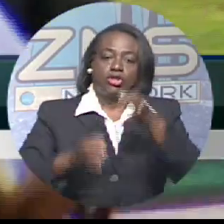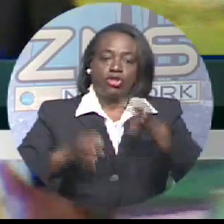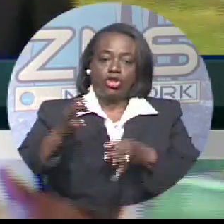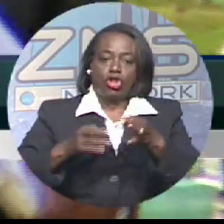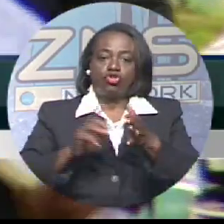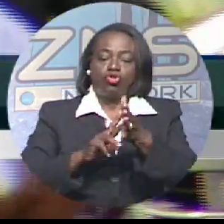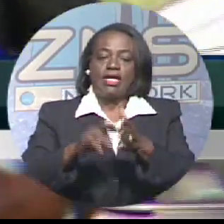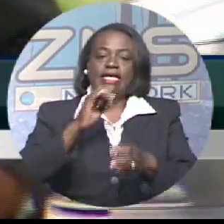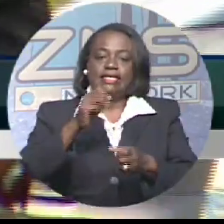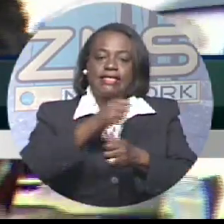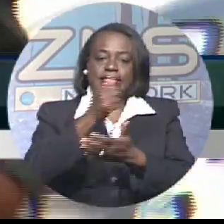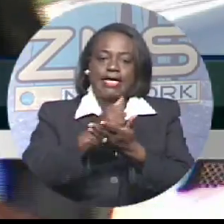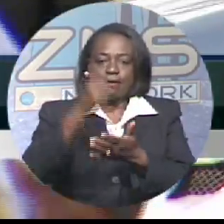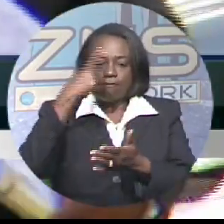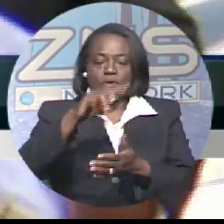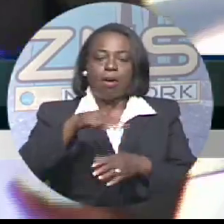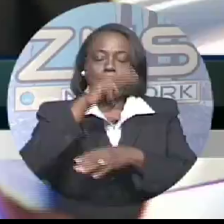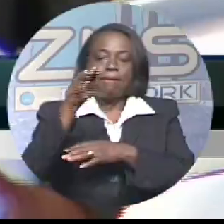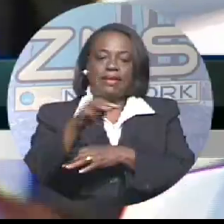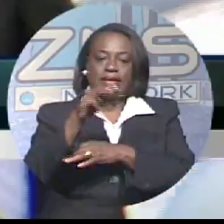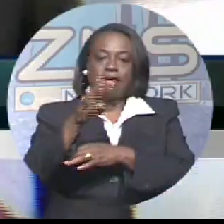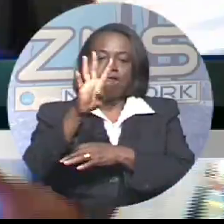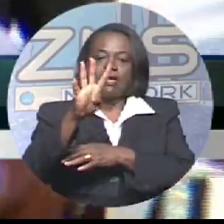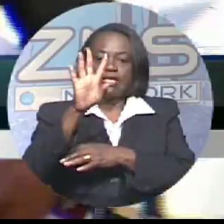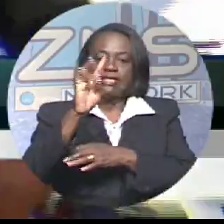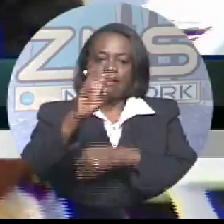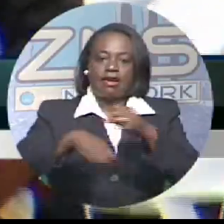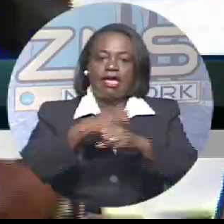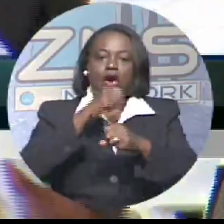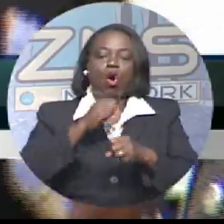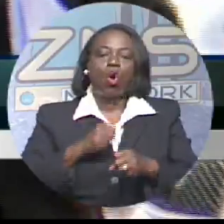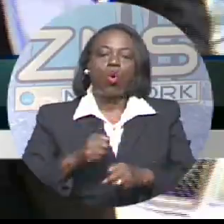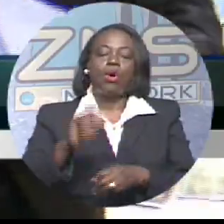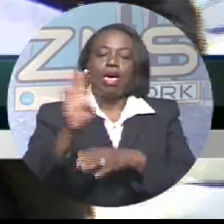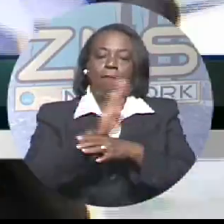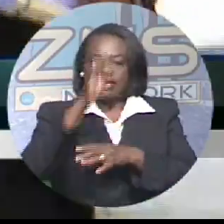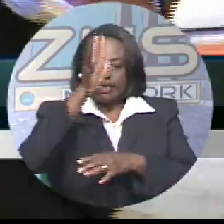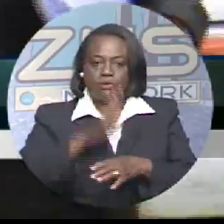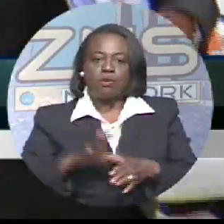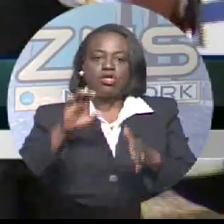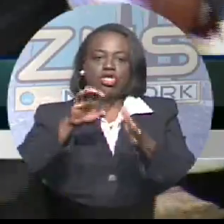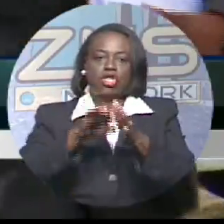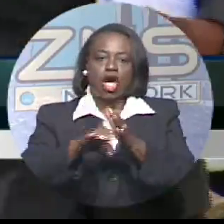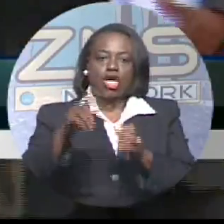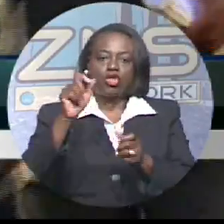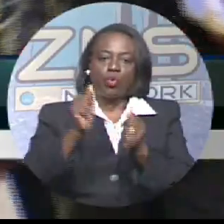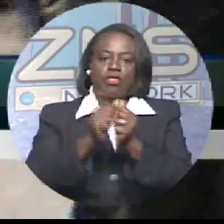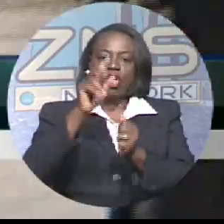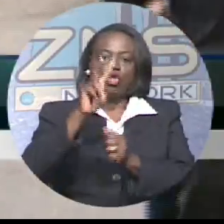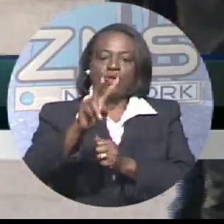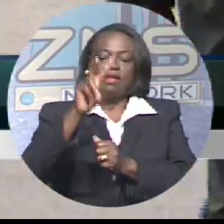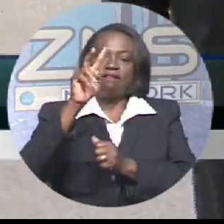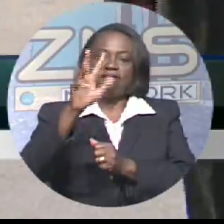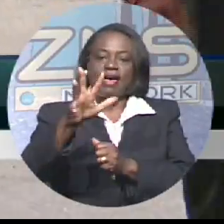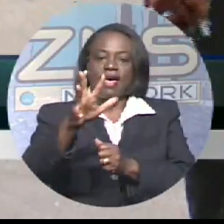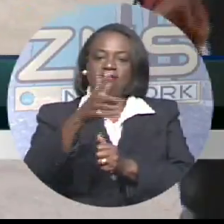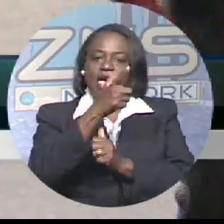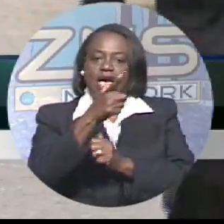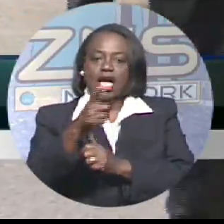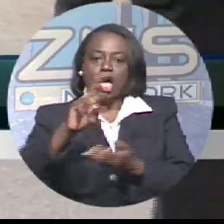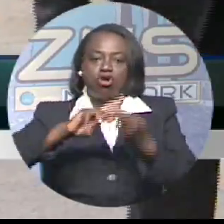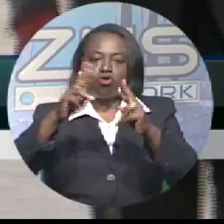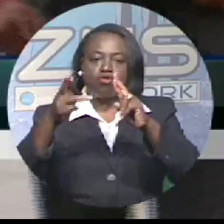The 47-year-old businessman who owns an import business in Grand Bahama was charged last week with 25 firearm-related